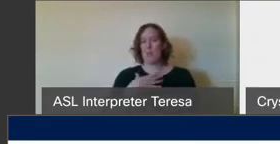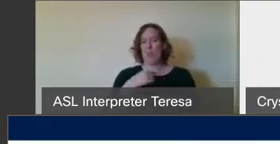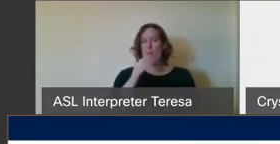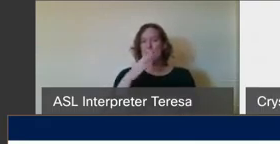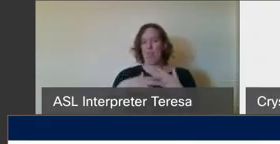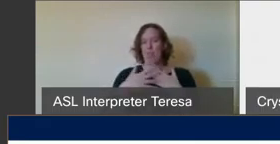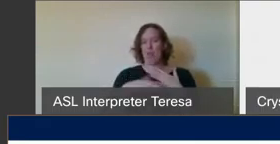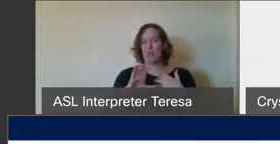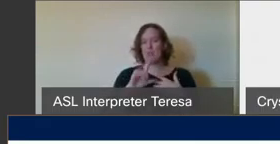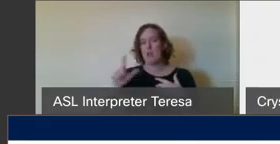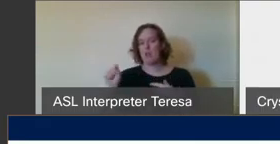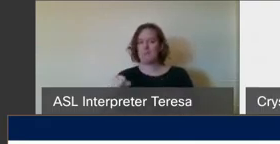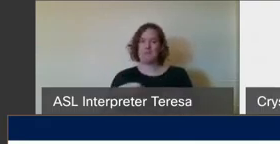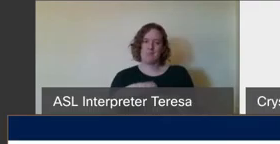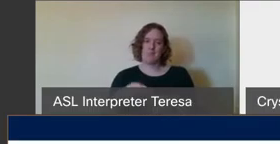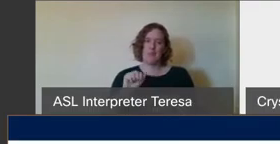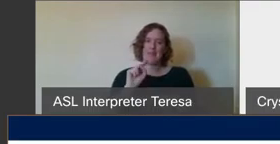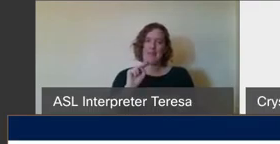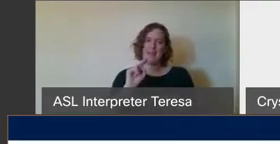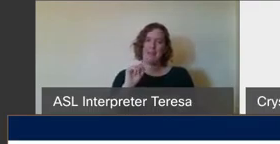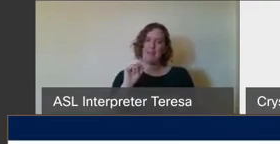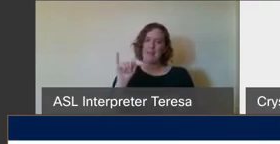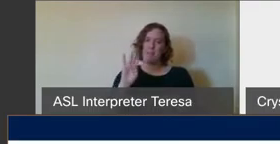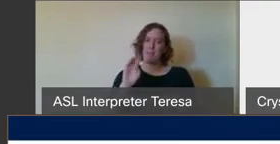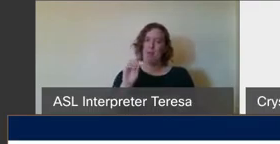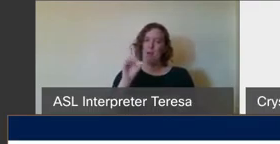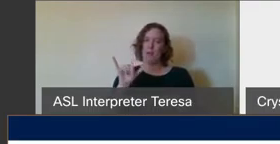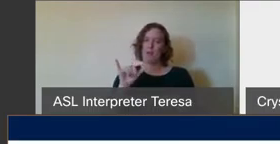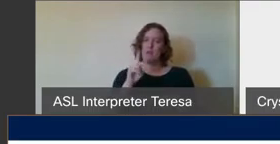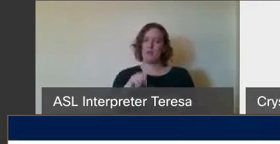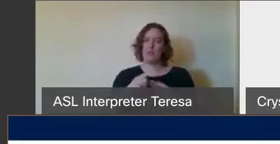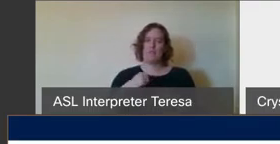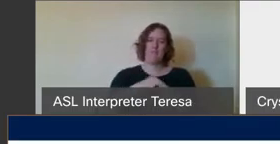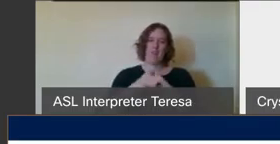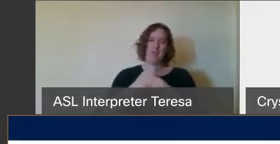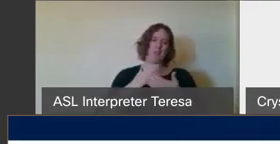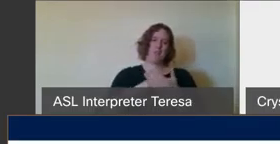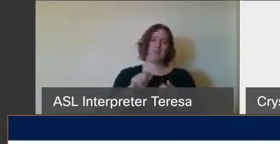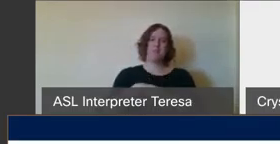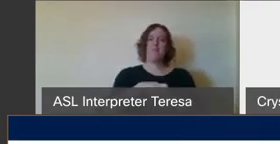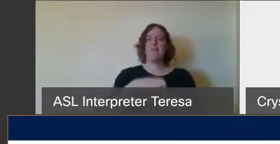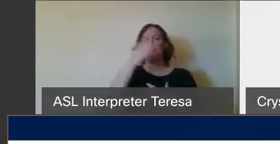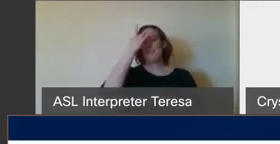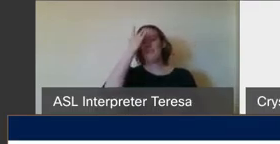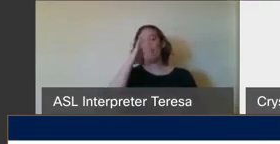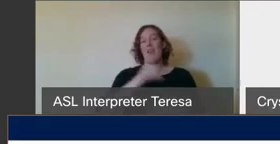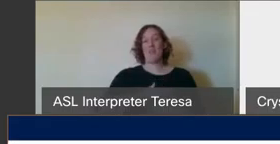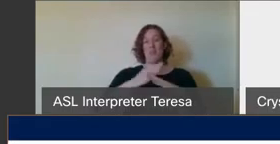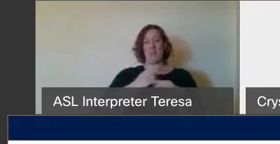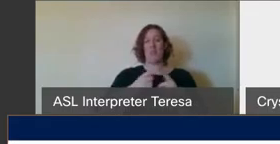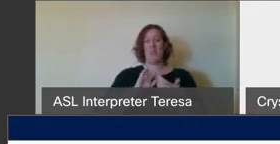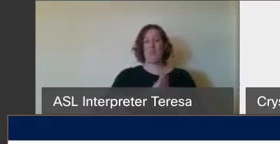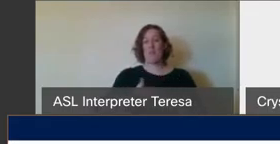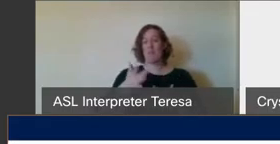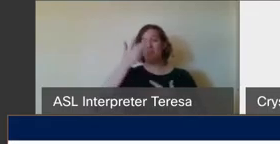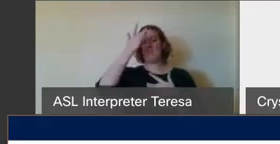or antibodies to fight off specific diseases. This protects you from getting sick